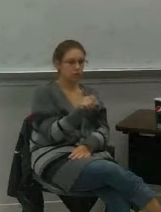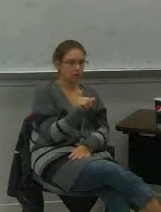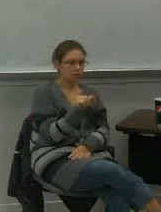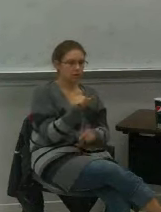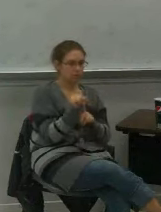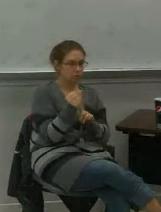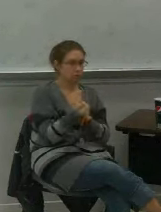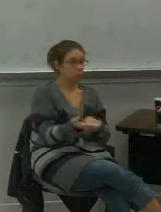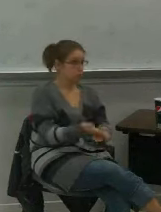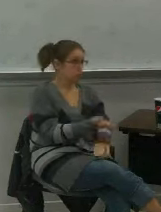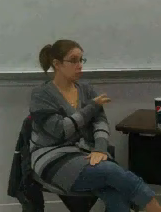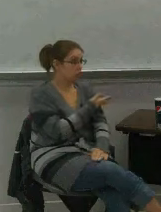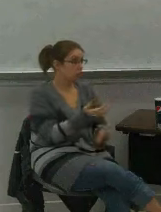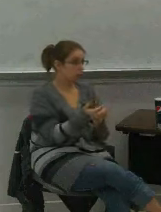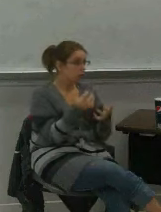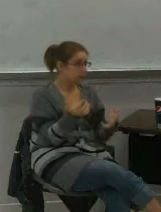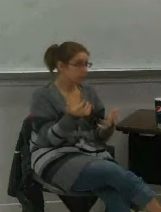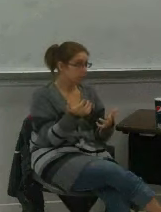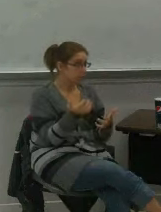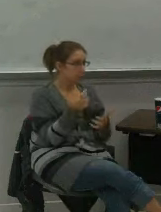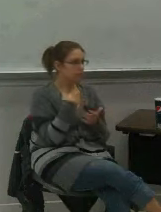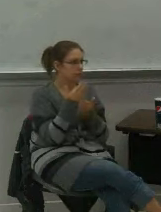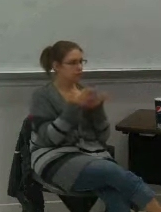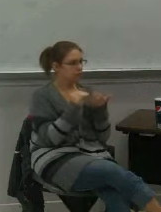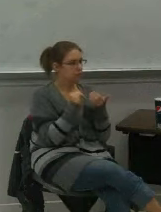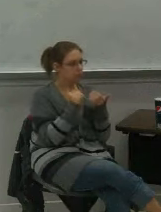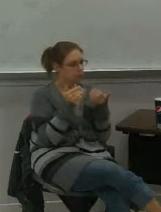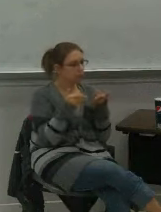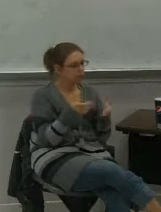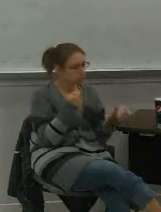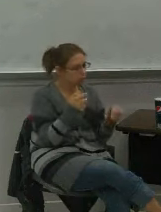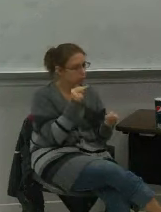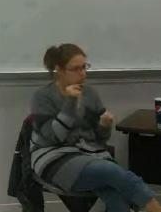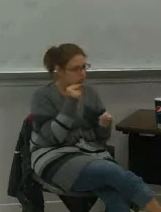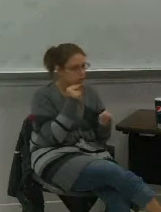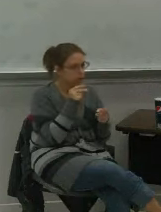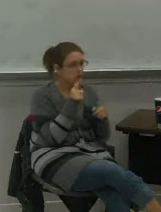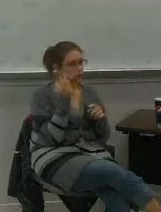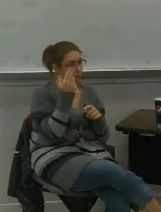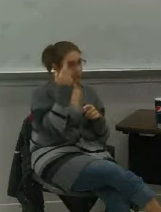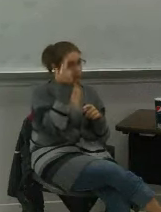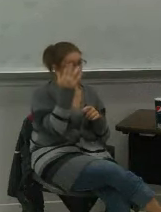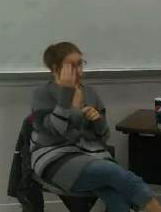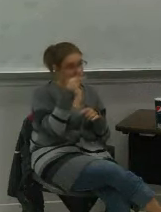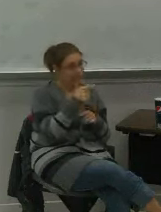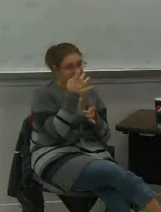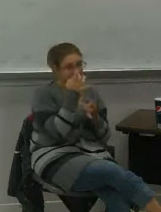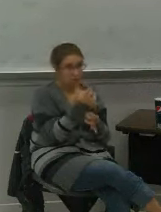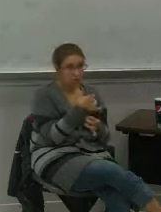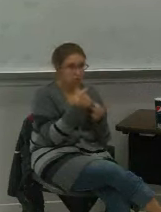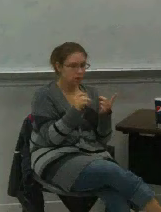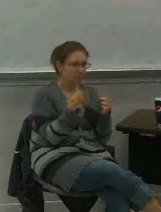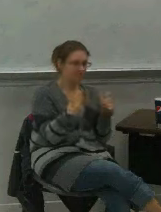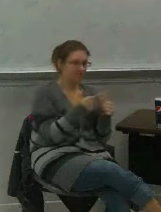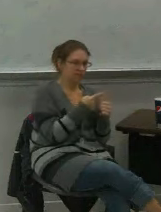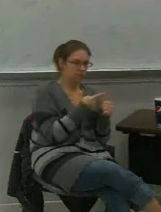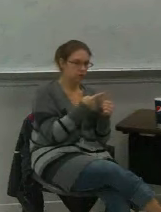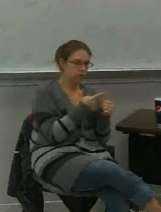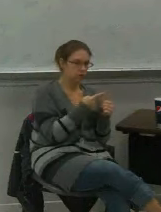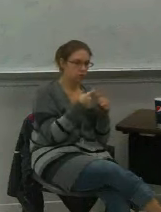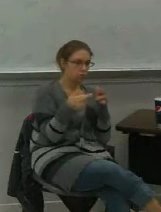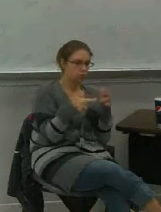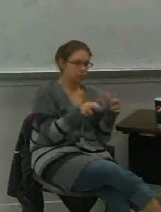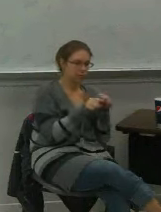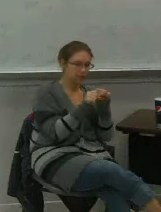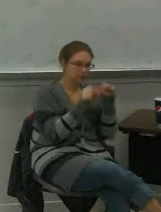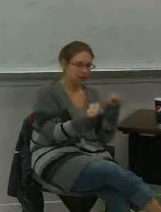improved noticeably. So there is some way to control nutrients. The reason this is of interest is because one of the first